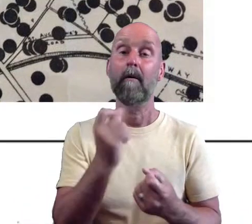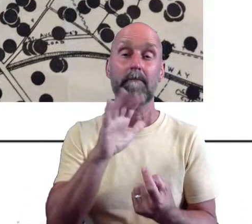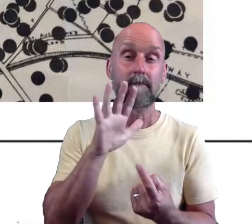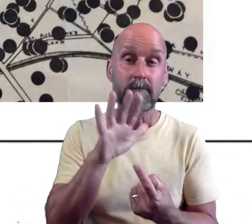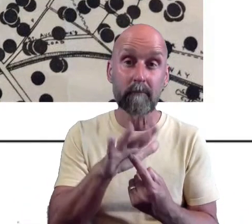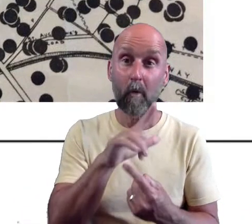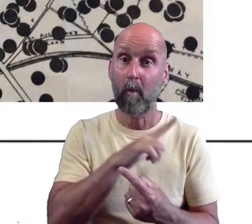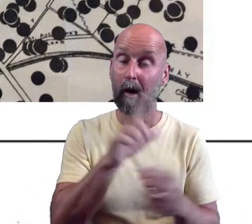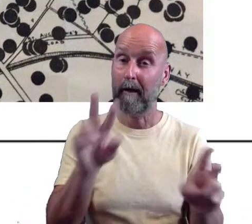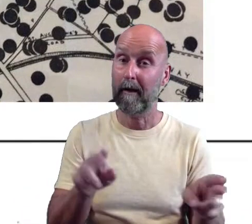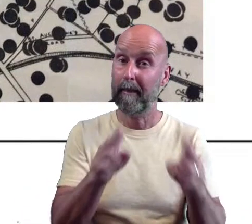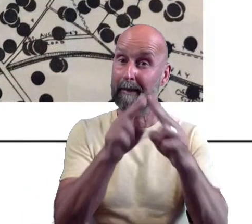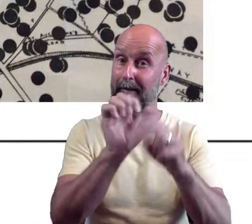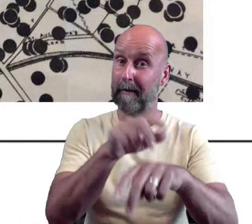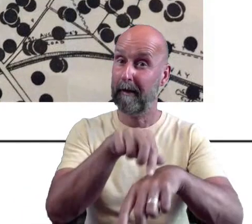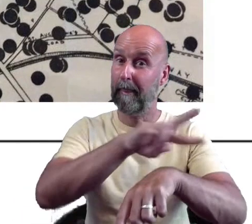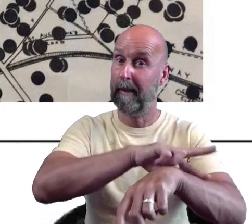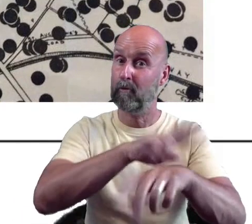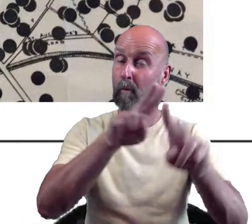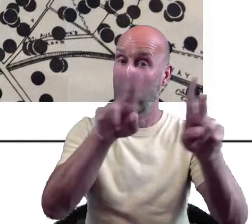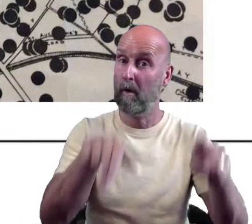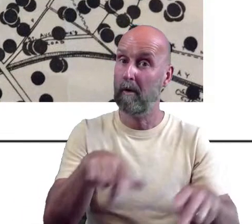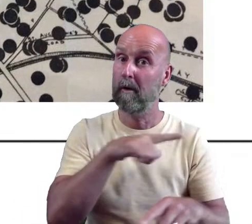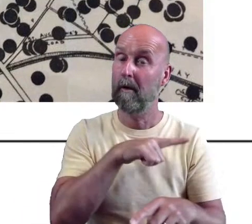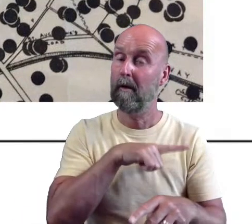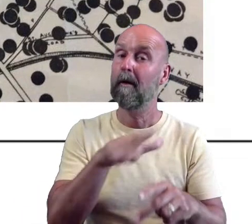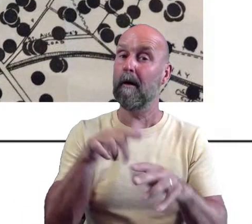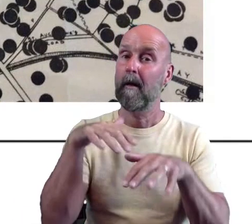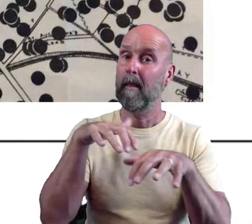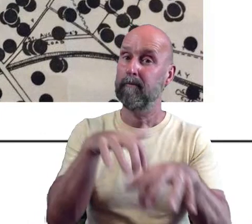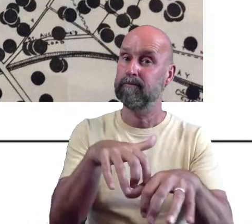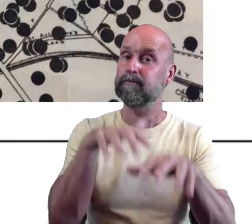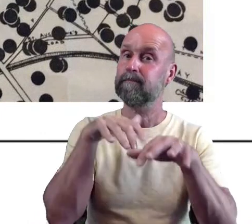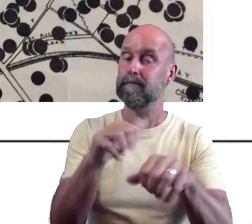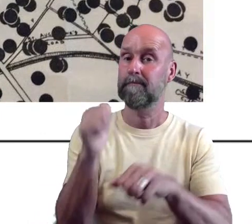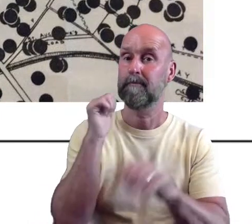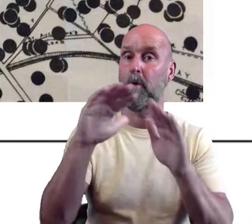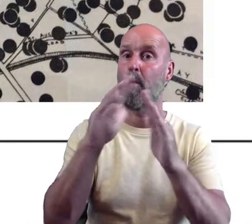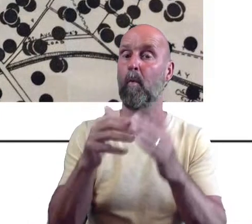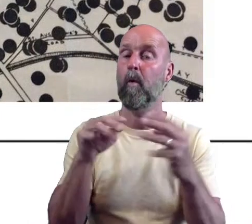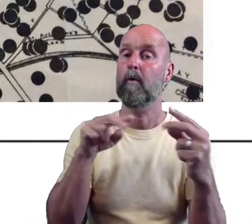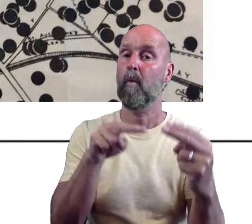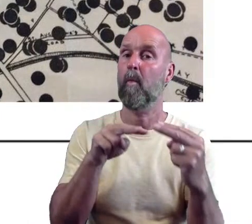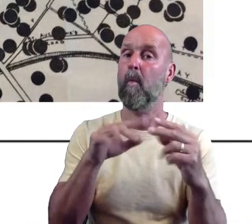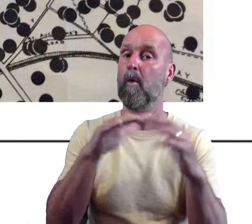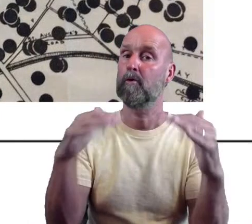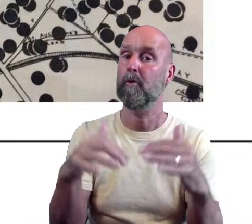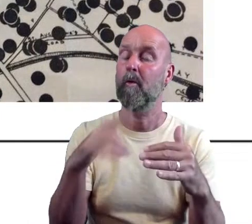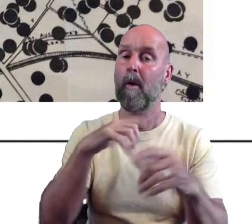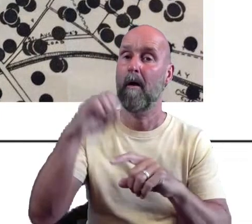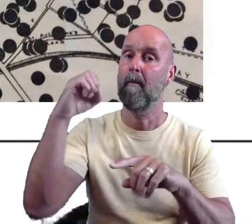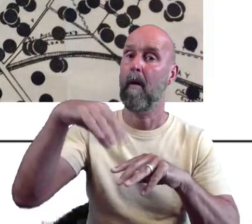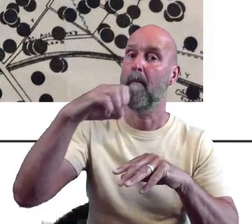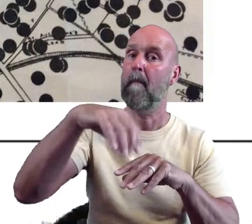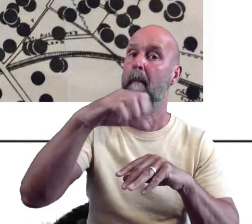Cathedral Quarter was the Baedeker raids of World War II, where the area was extensively bombed, as you can see on this map. And so how